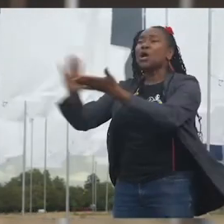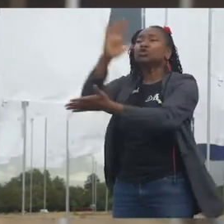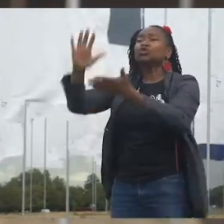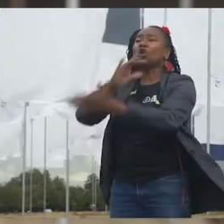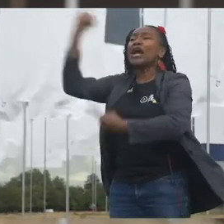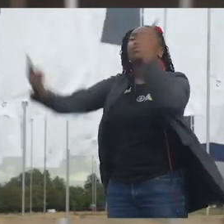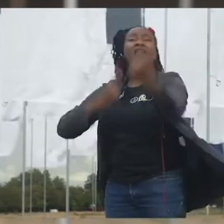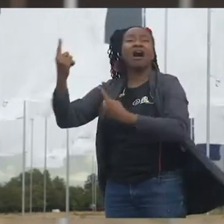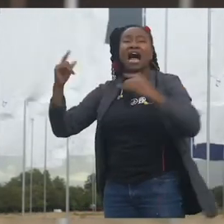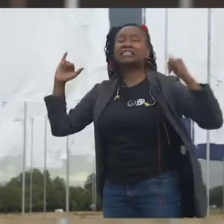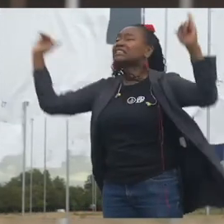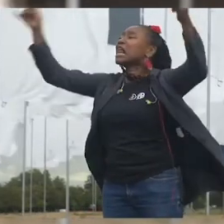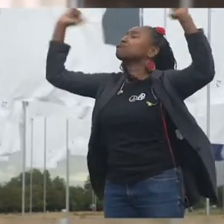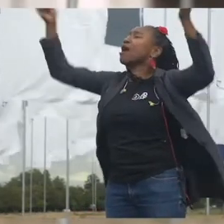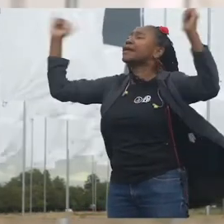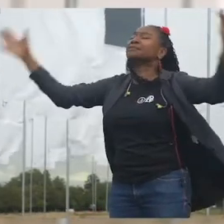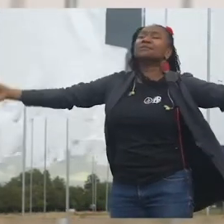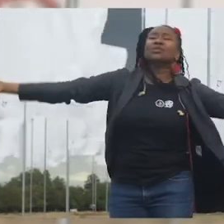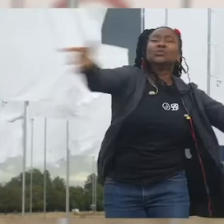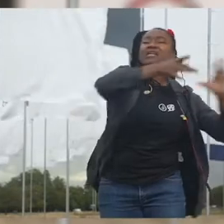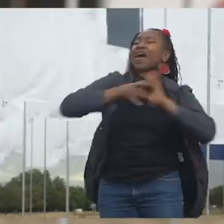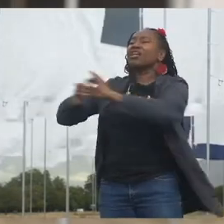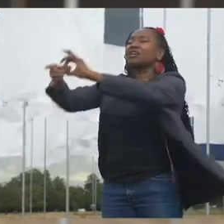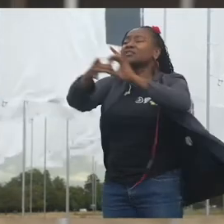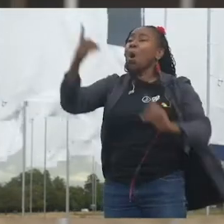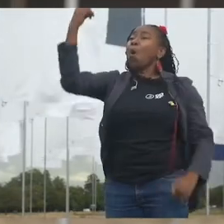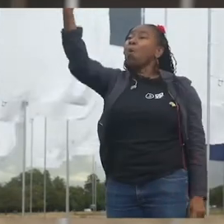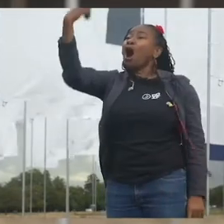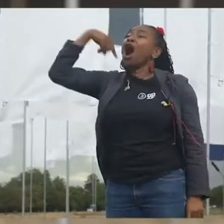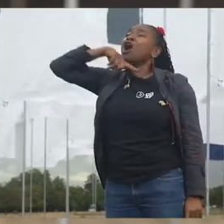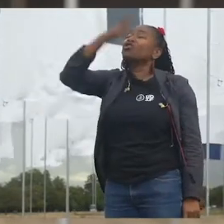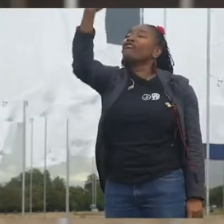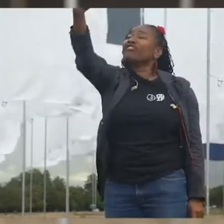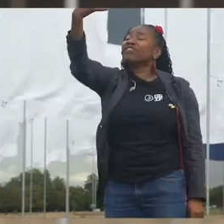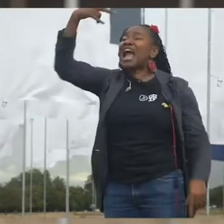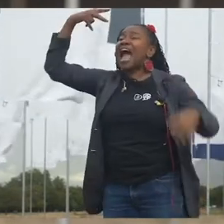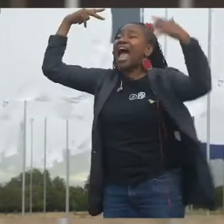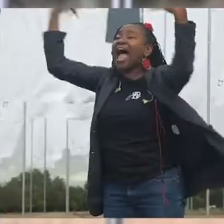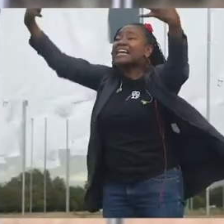celebrate the togetherness that has got us here today, 158 days since lockdown began.